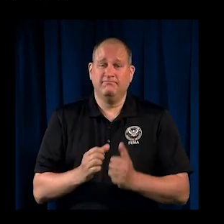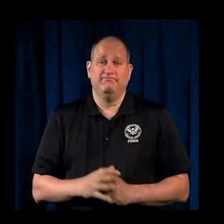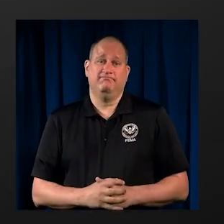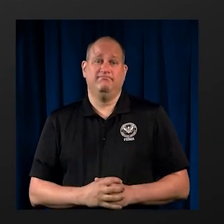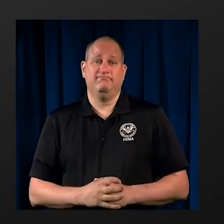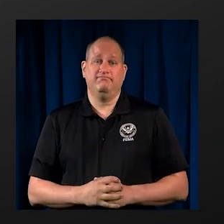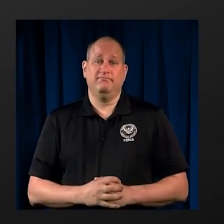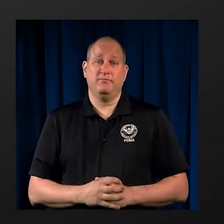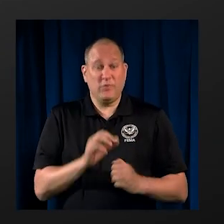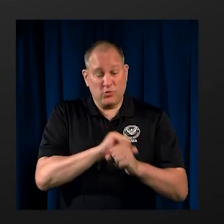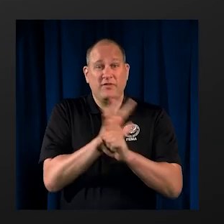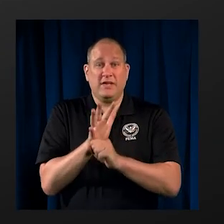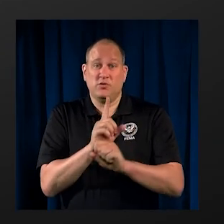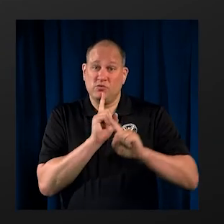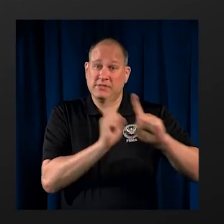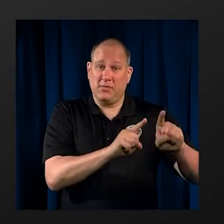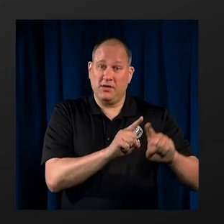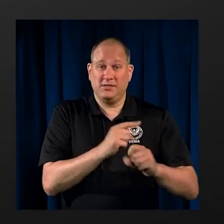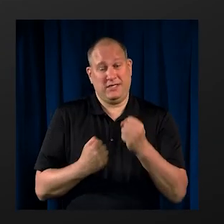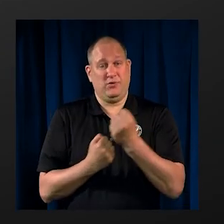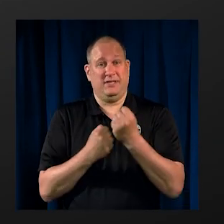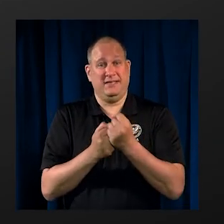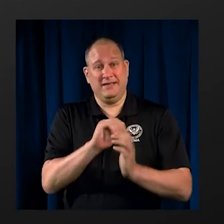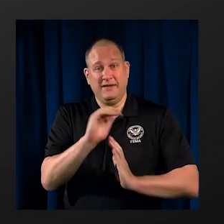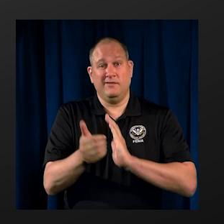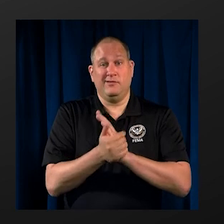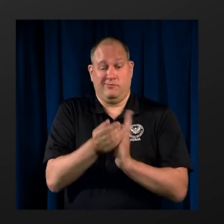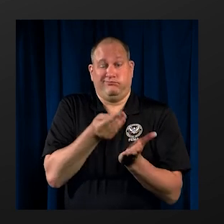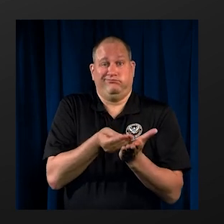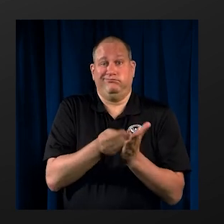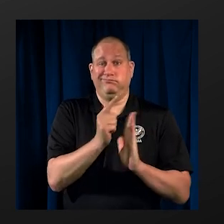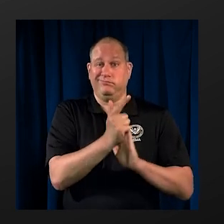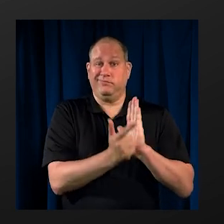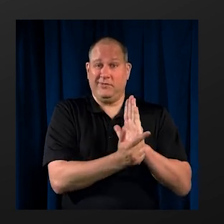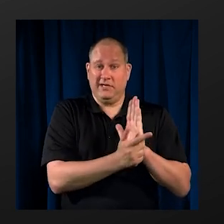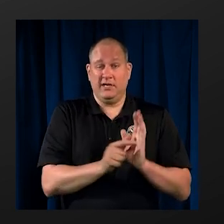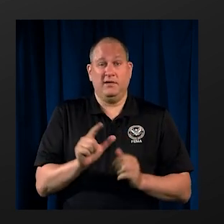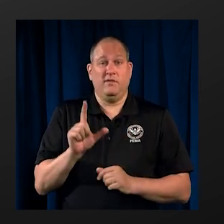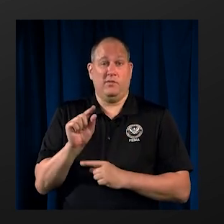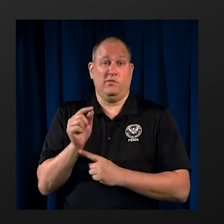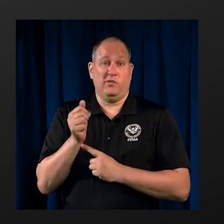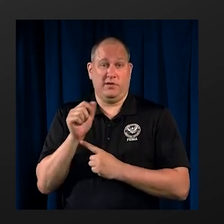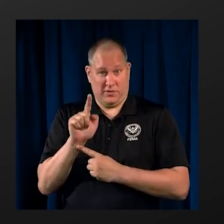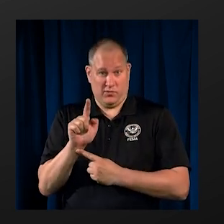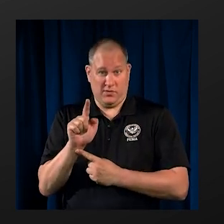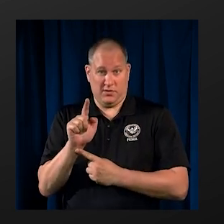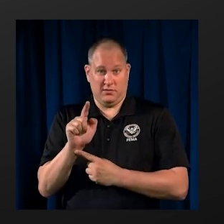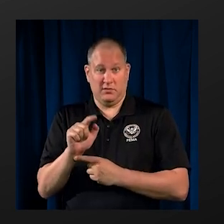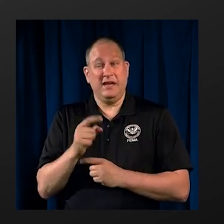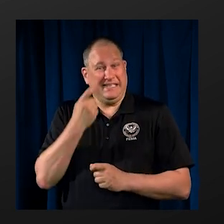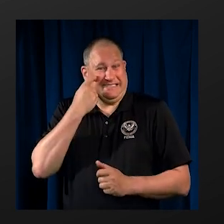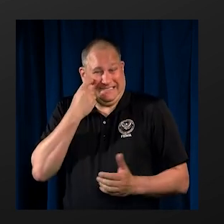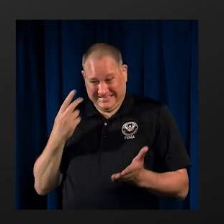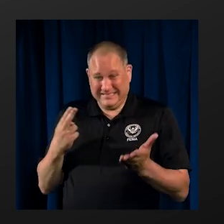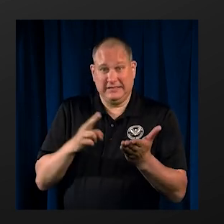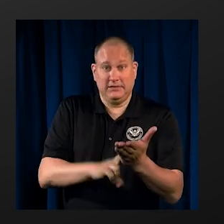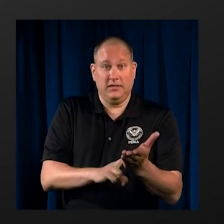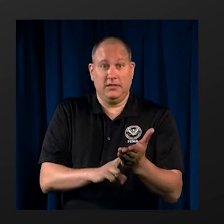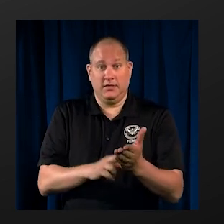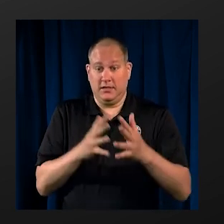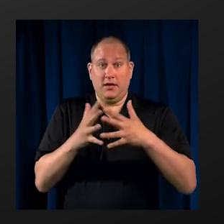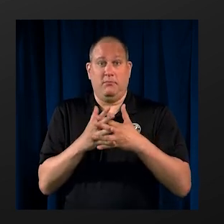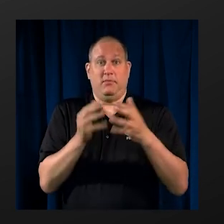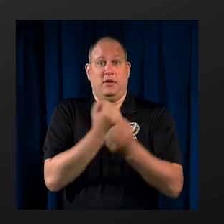here. The Coronavirus Response and Relief Supplemental Appropriations Act of 2021 and the